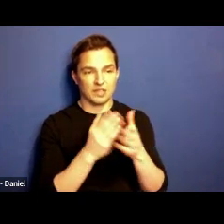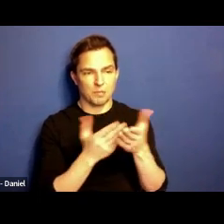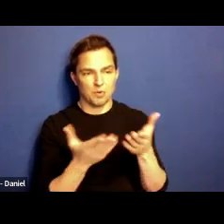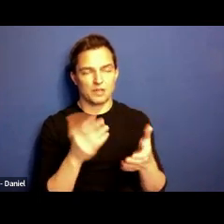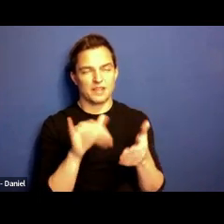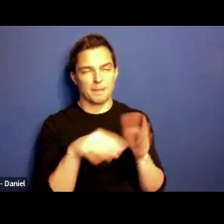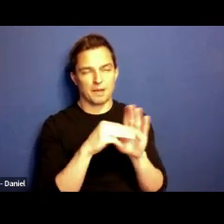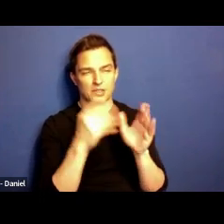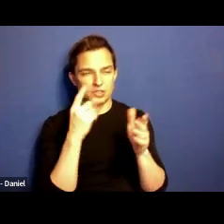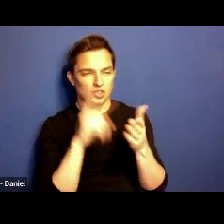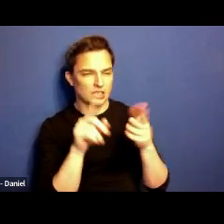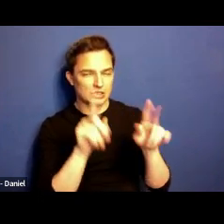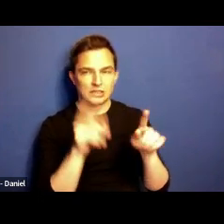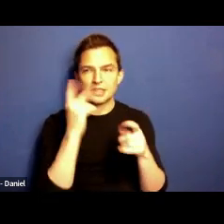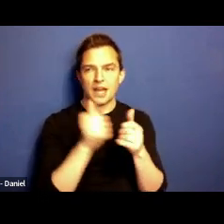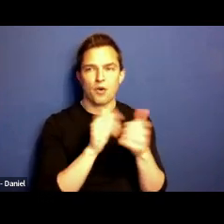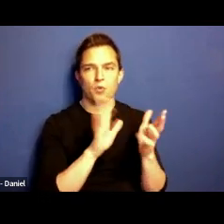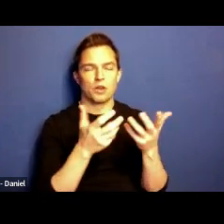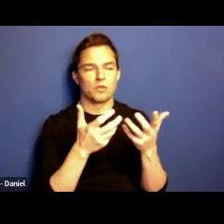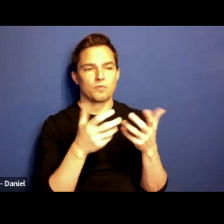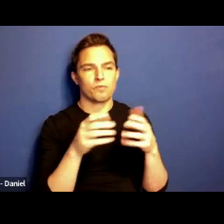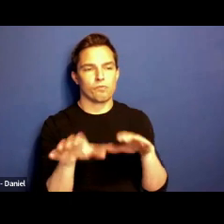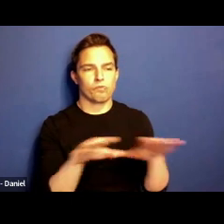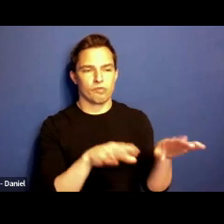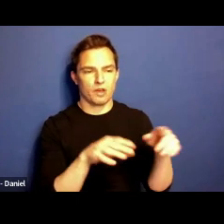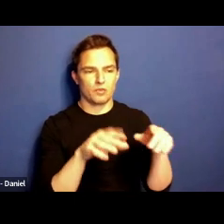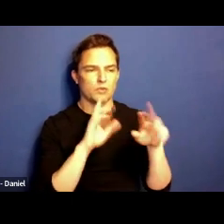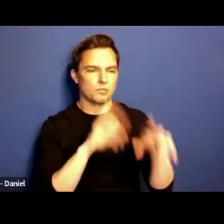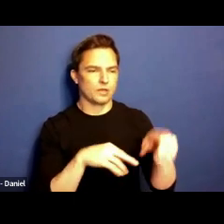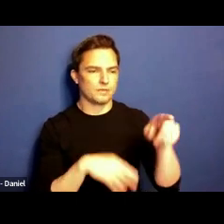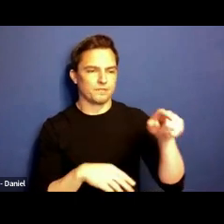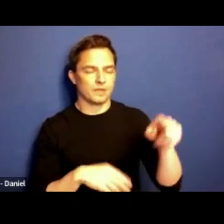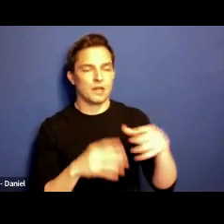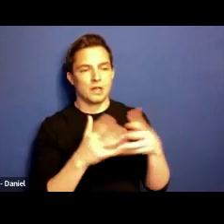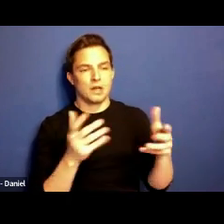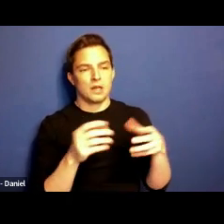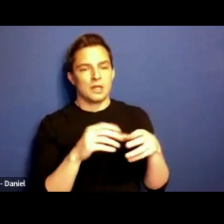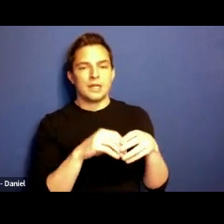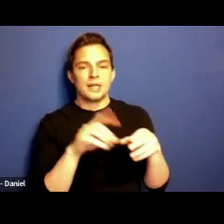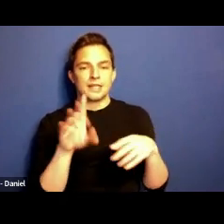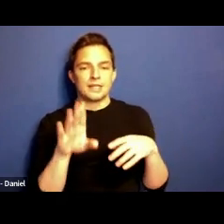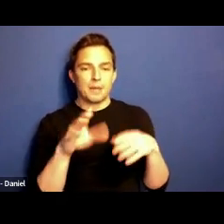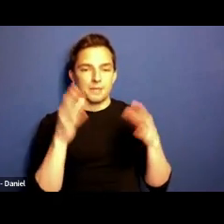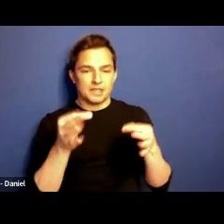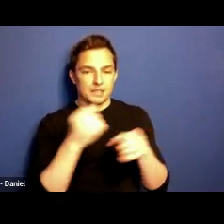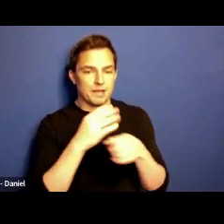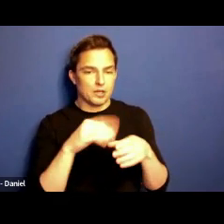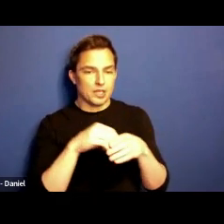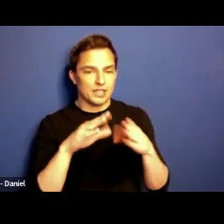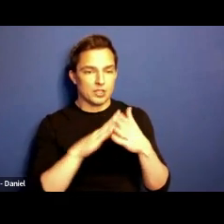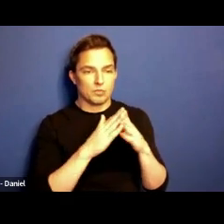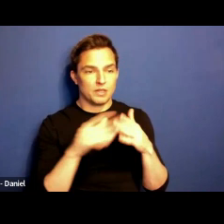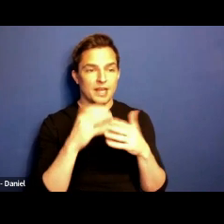it's going to react. In reality, there's a lot more going on in the dashboard that different decision makers in the community care